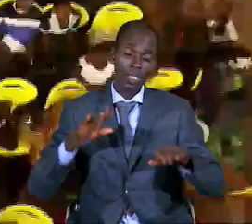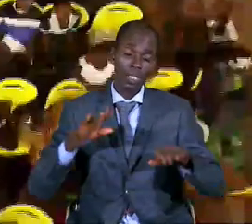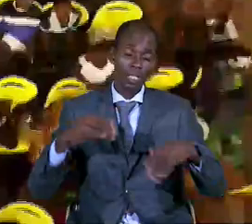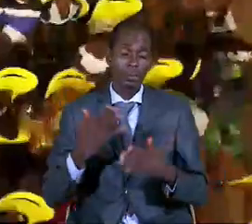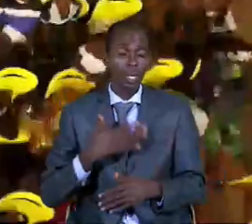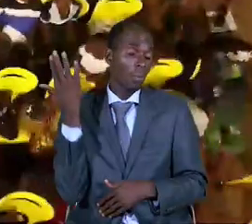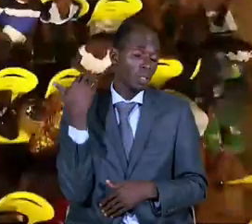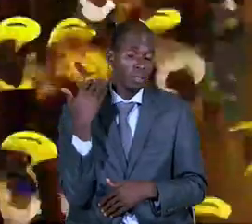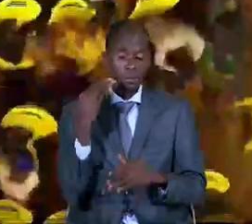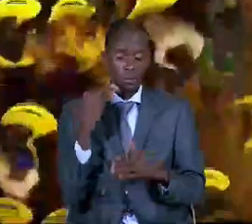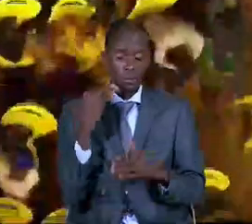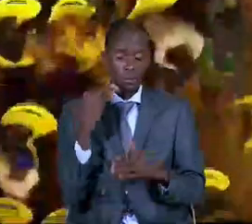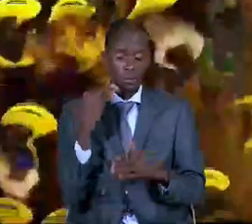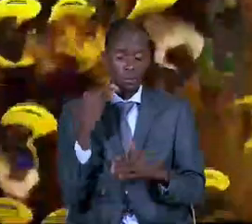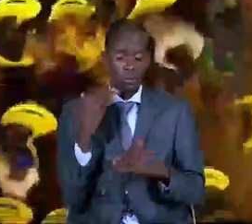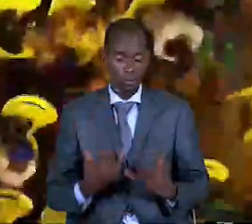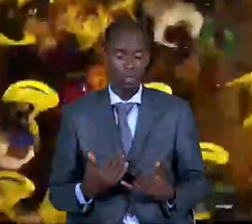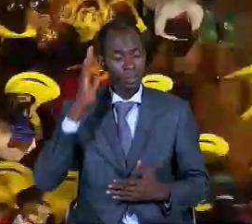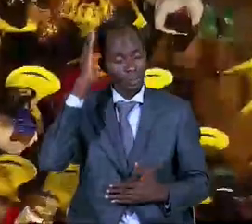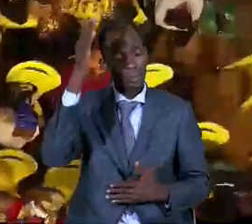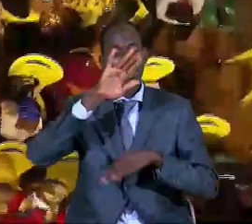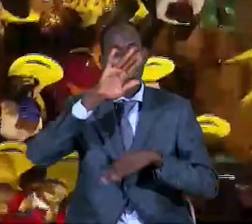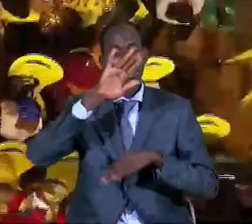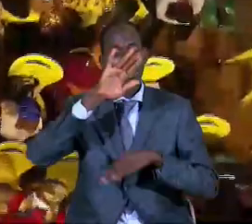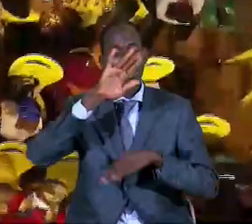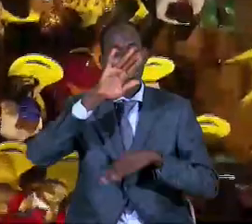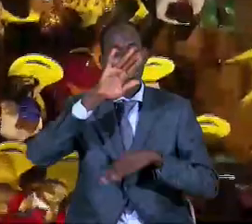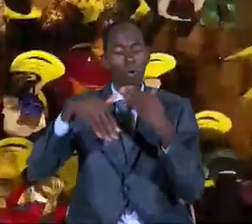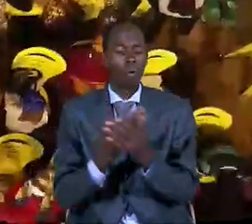my future, all to the Lord.